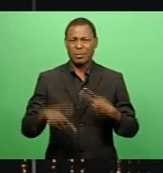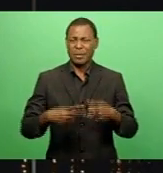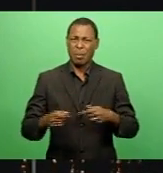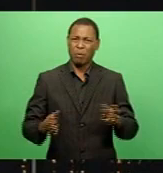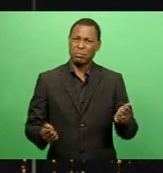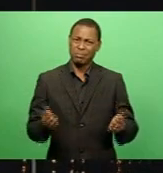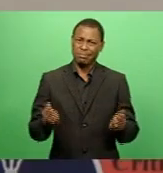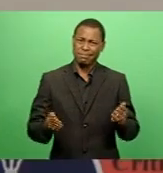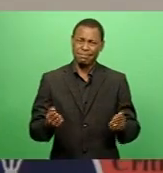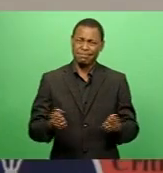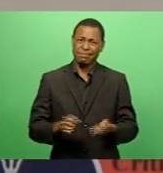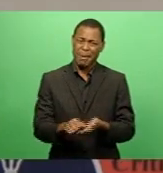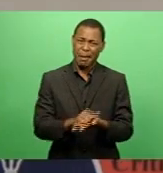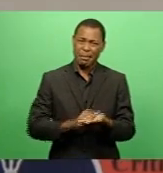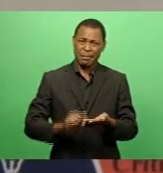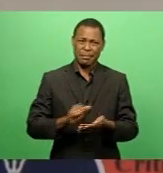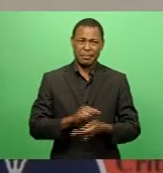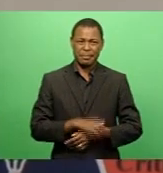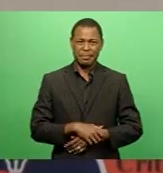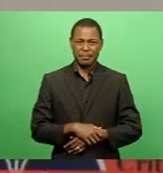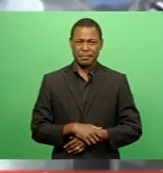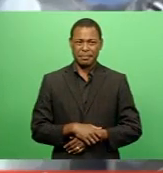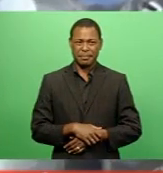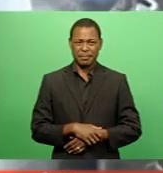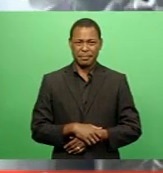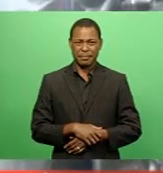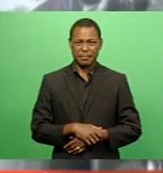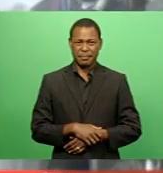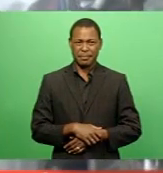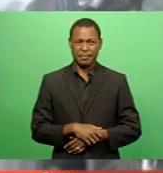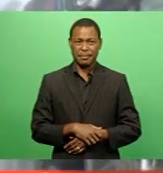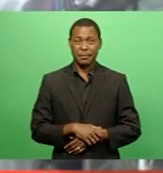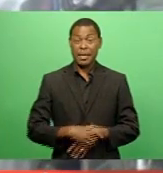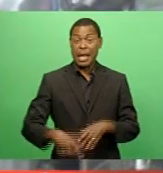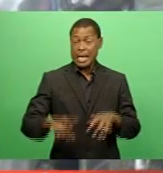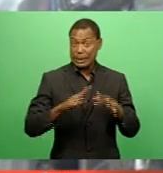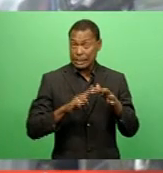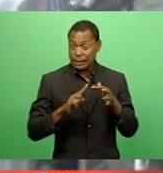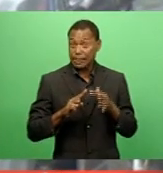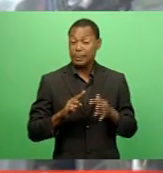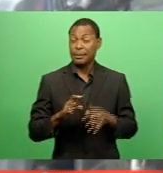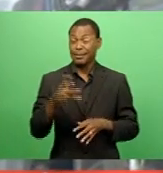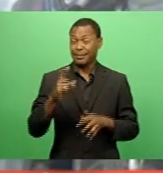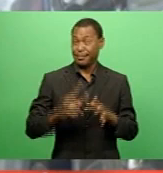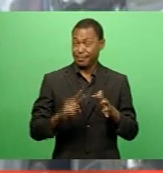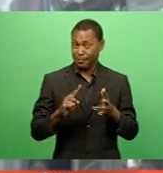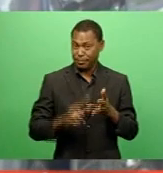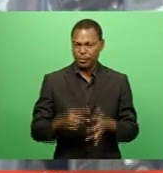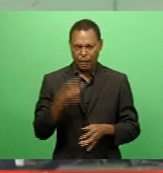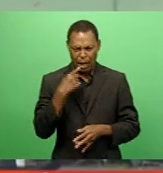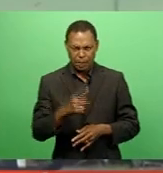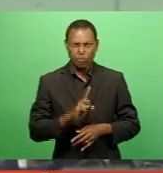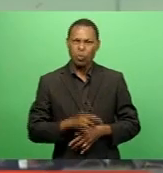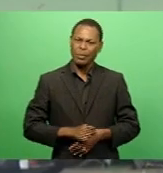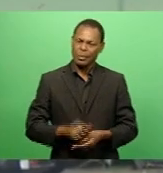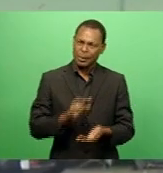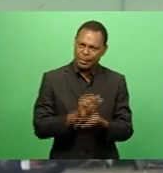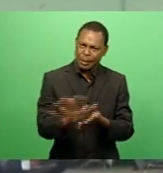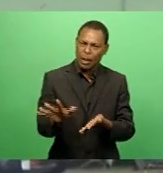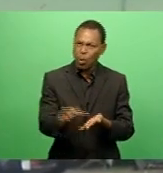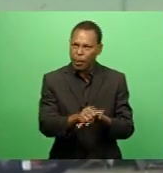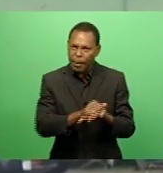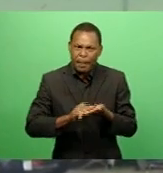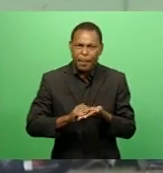vehicle purchases. The council's chief executive says it is unethical when businesses or people selling an item